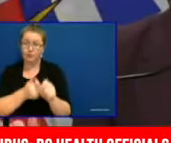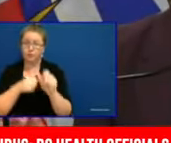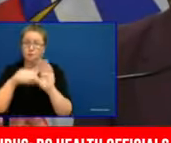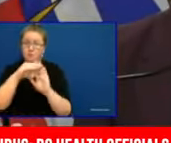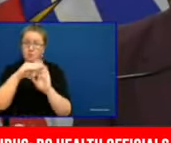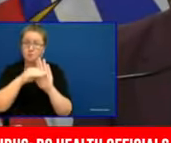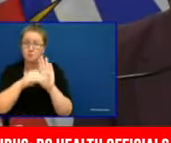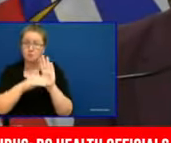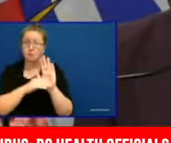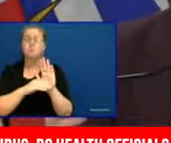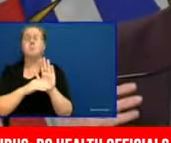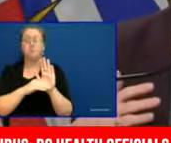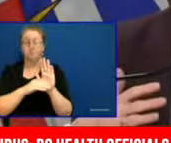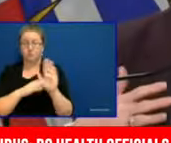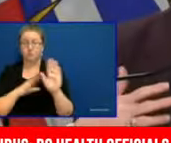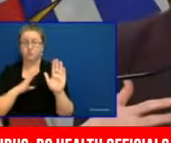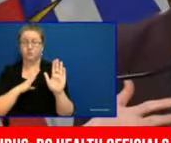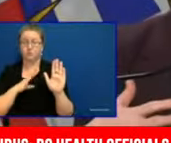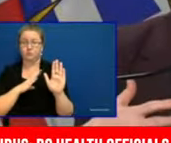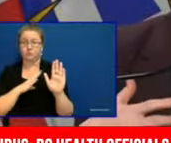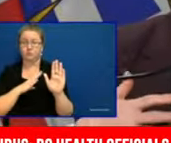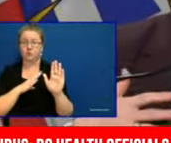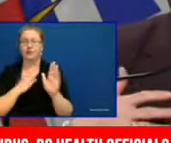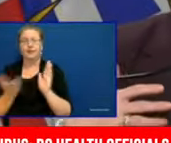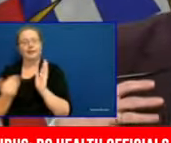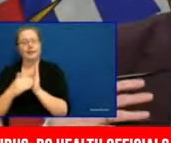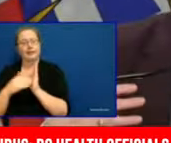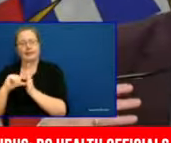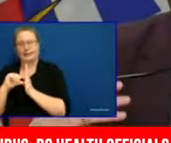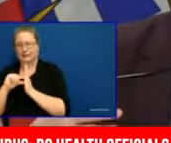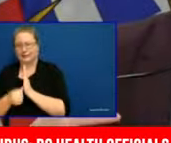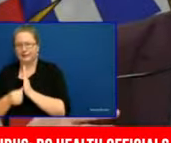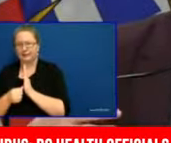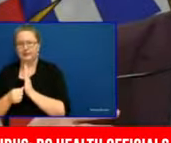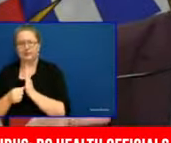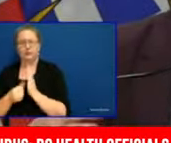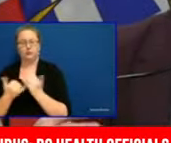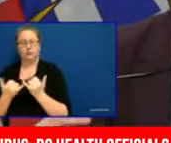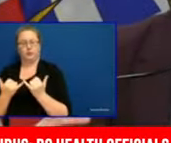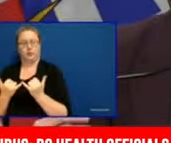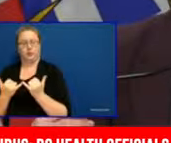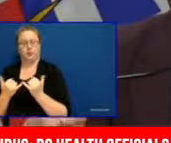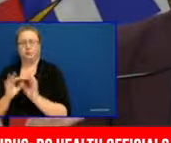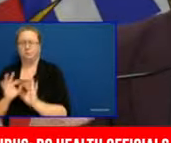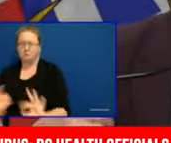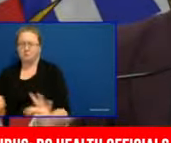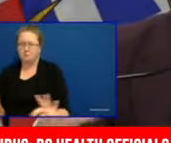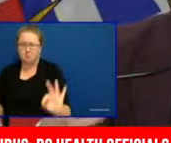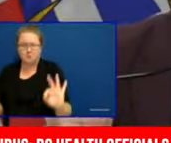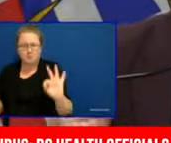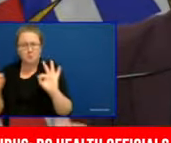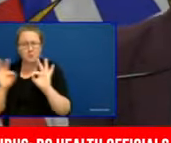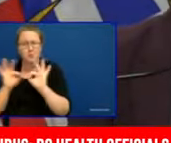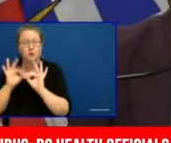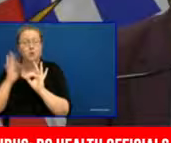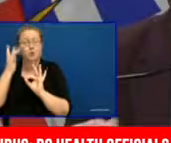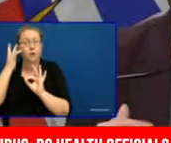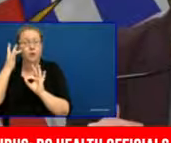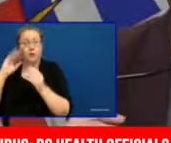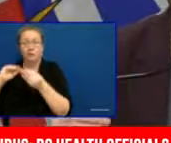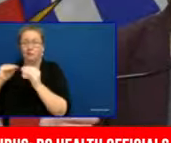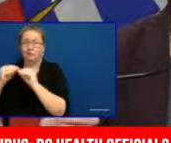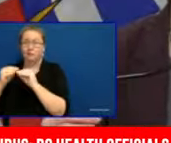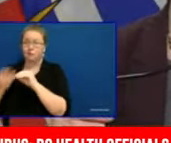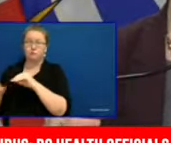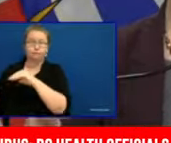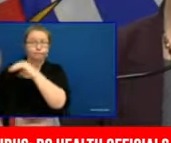are taking them and using them, and you know, that's one of the reasons why I have been emphasizing now how much more important it is now